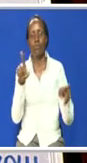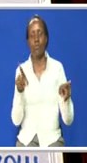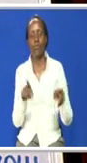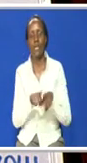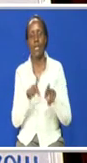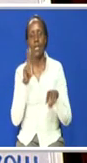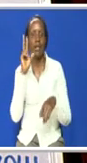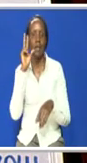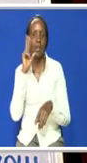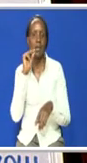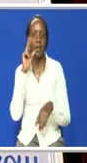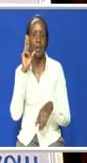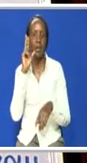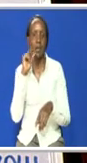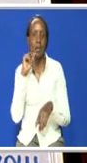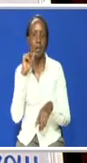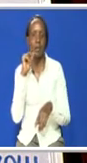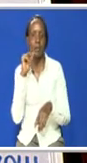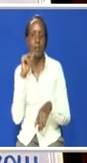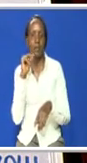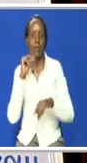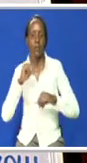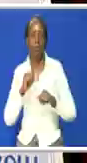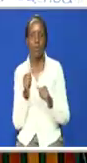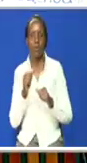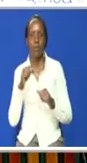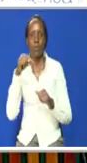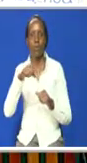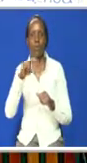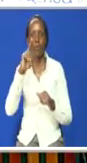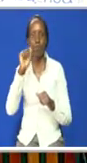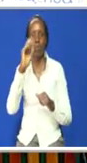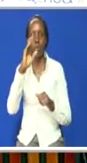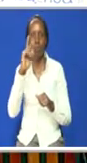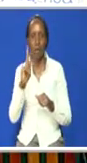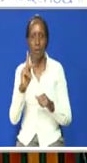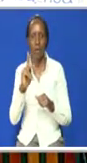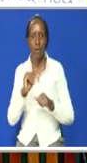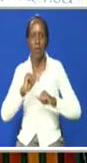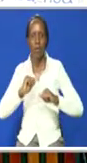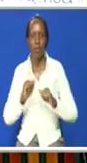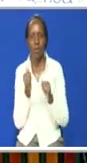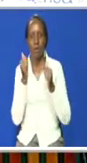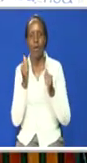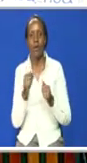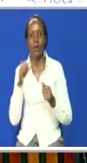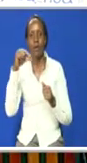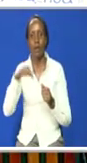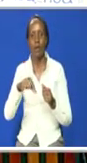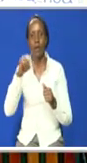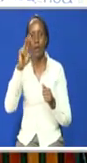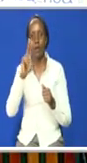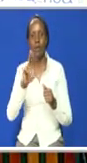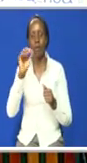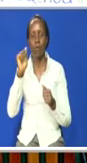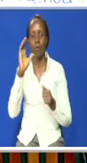2 like a duck. Quack, quack, quack.